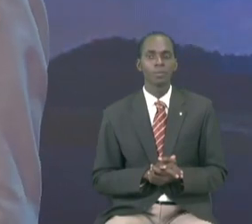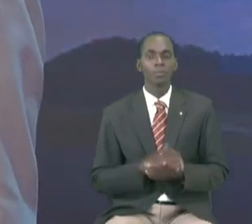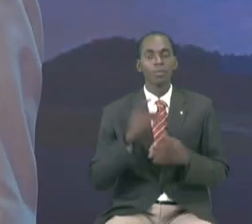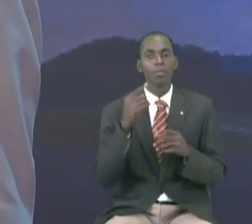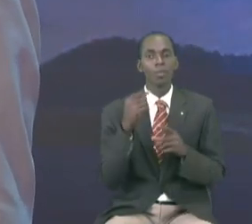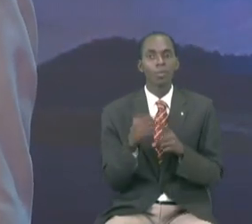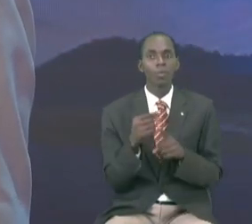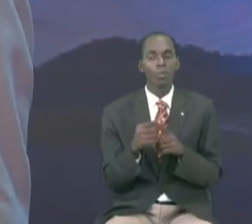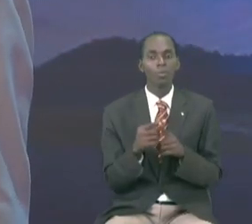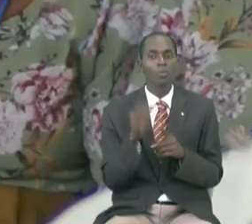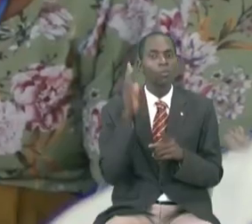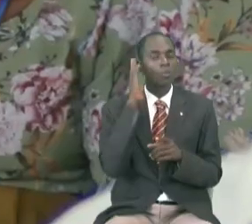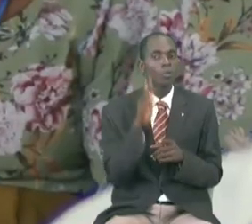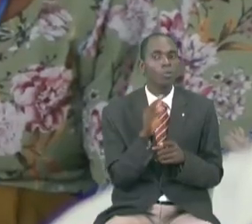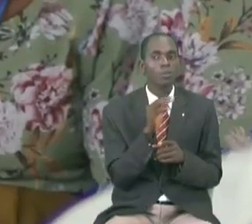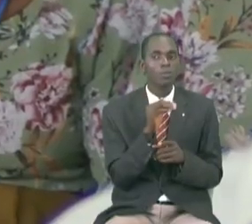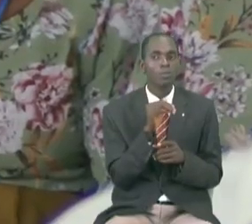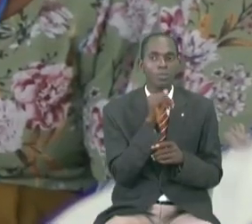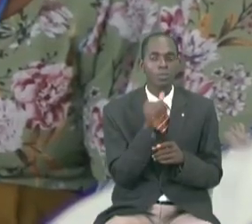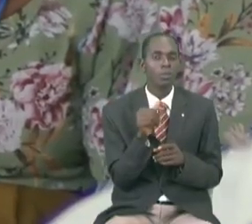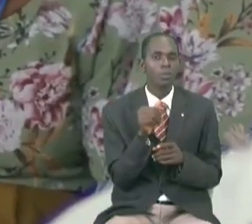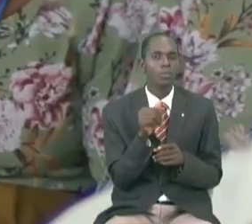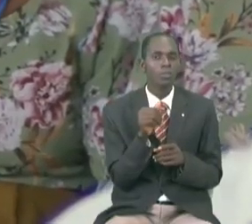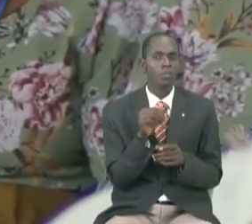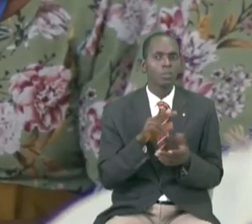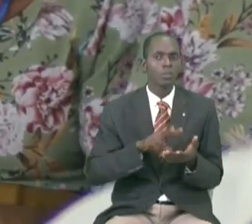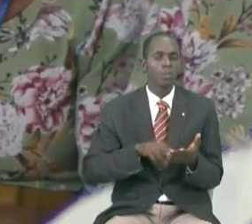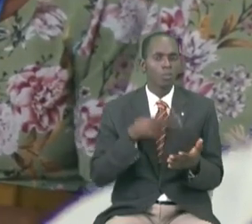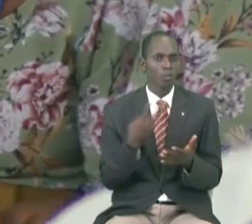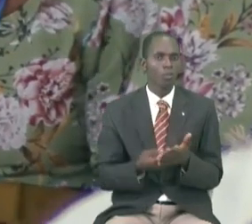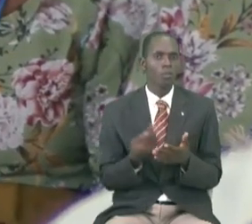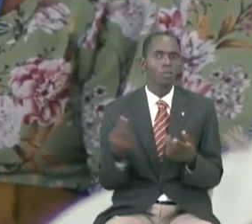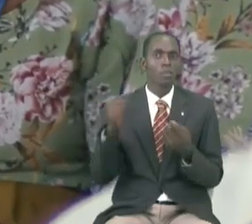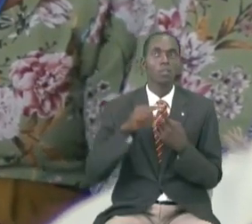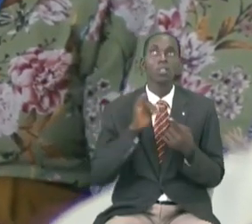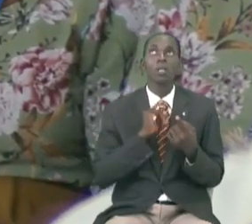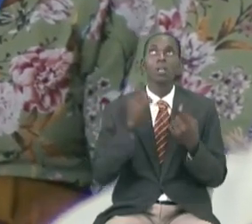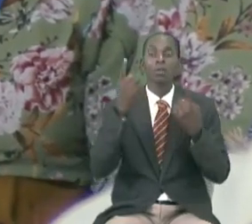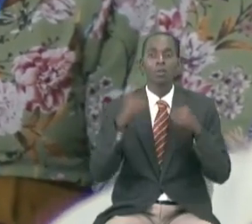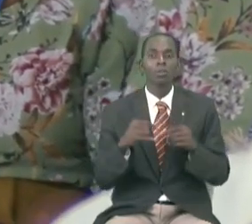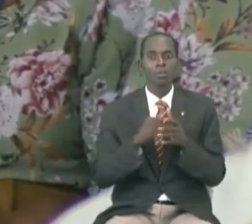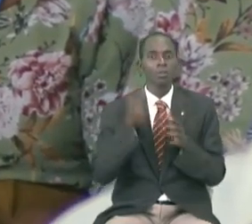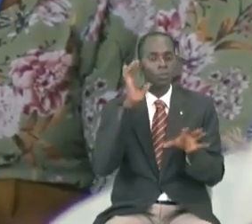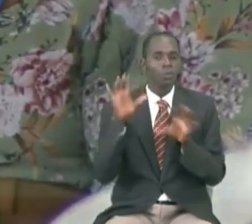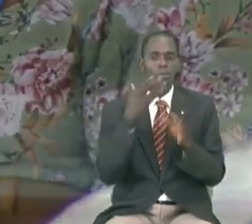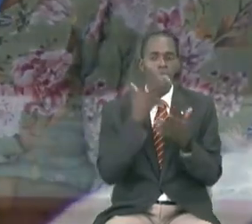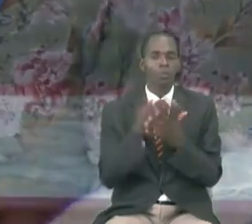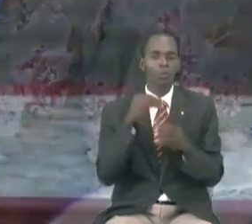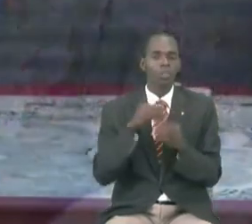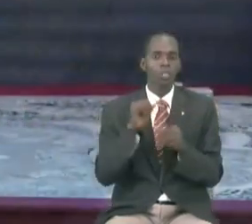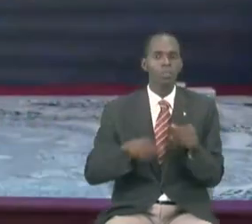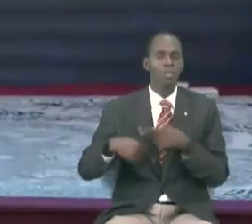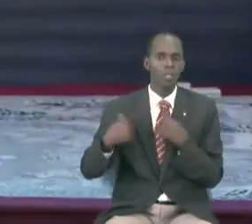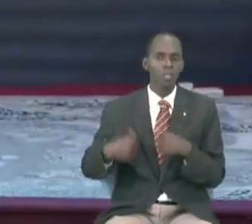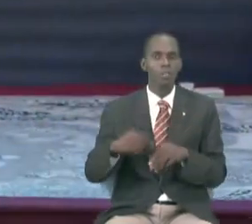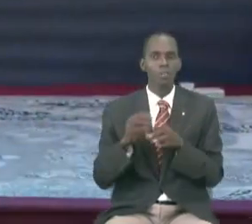in Jesus' name. Amen. We're going to pray now. We're called on our state overseer, TARABA, here to lead us in prayer. And